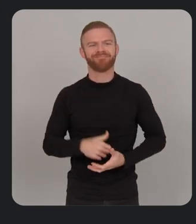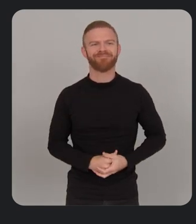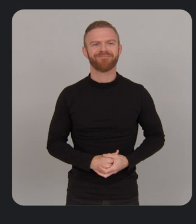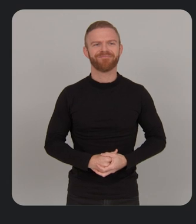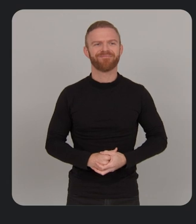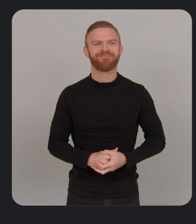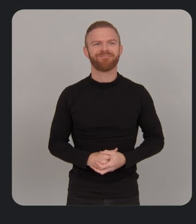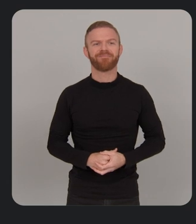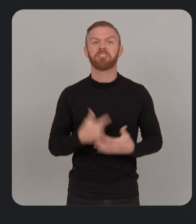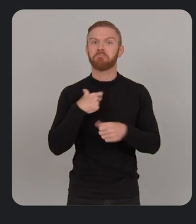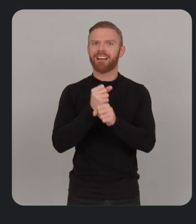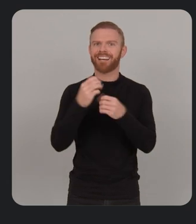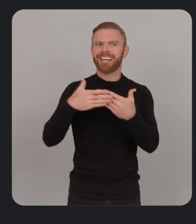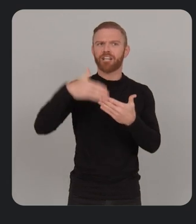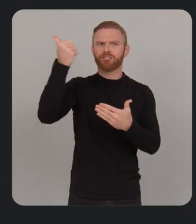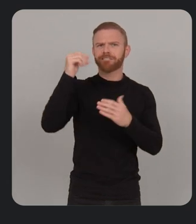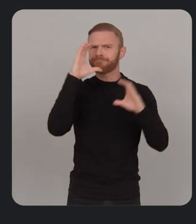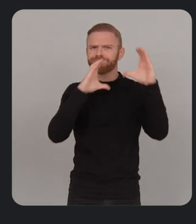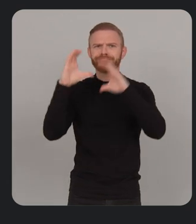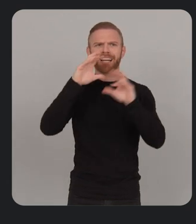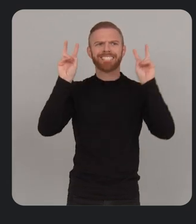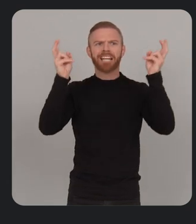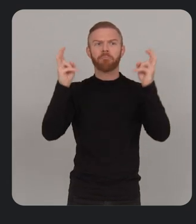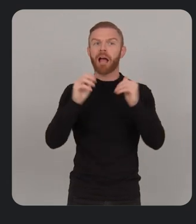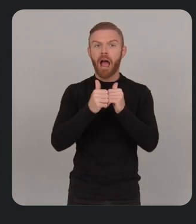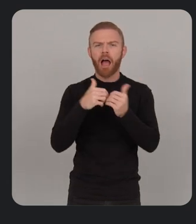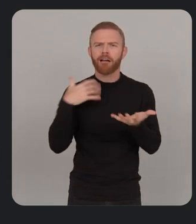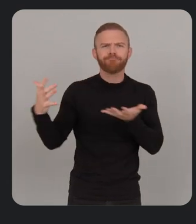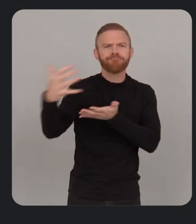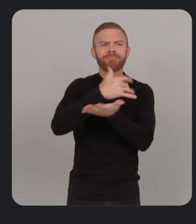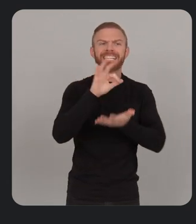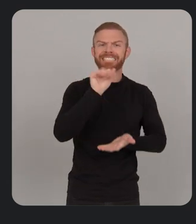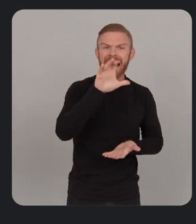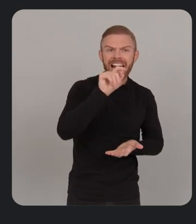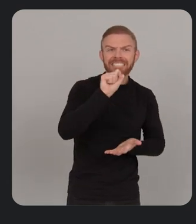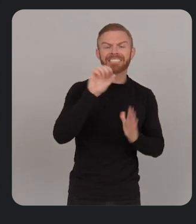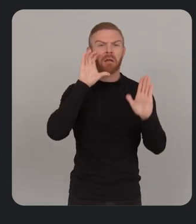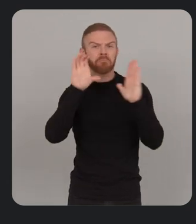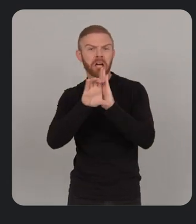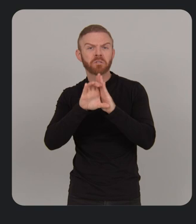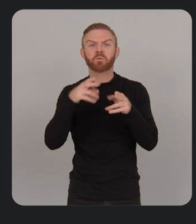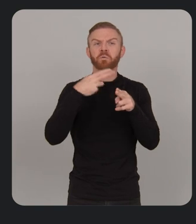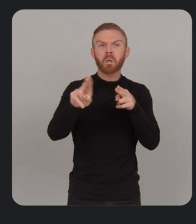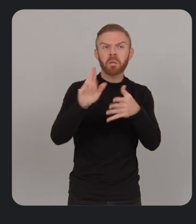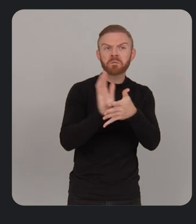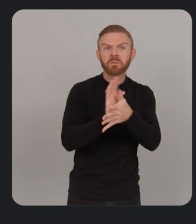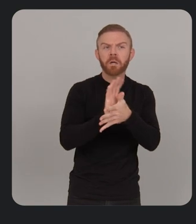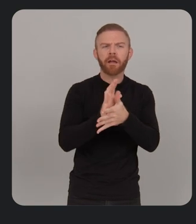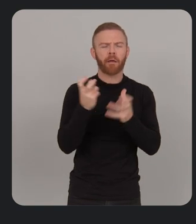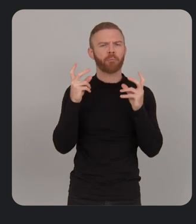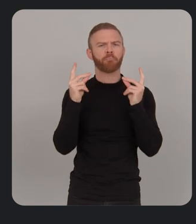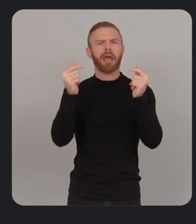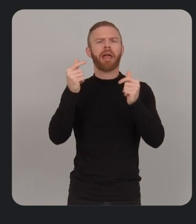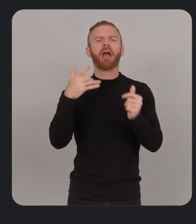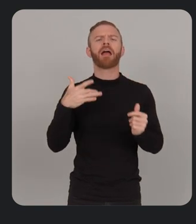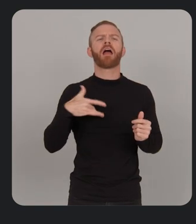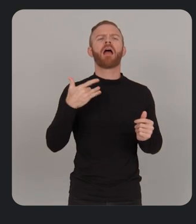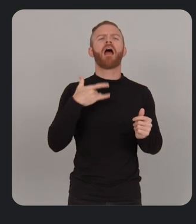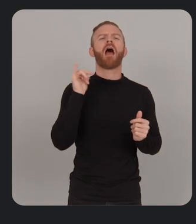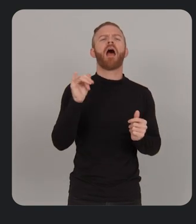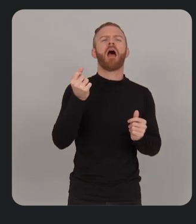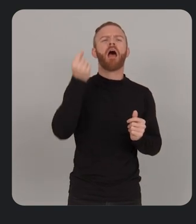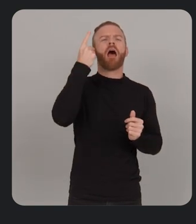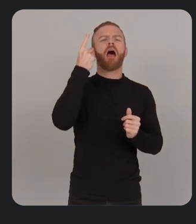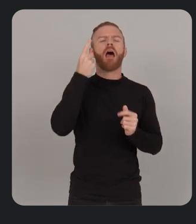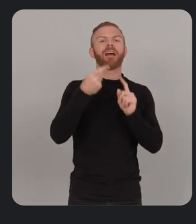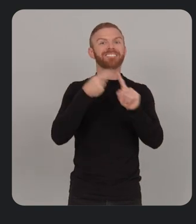We're making it easier to explore a topic by bringing together facts, images, and short videos. It's a quick way to get a sense of a place,